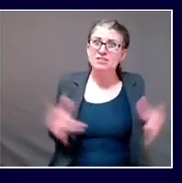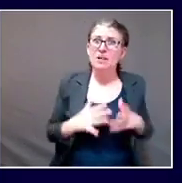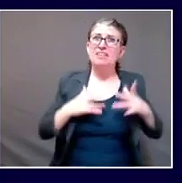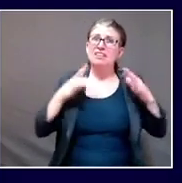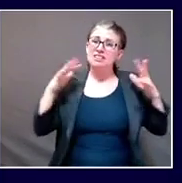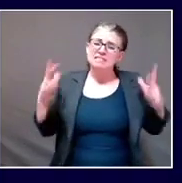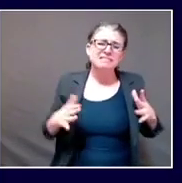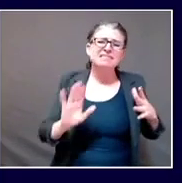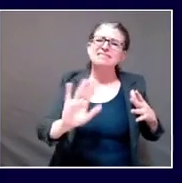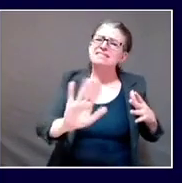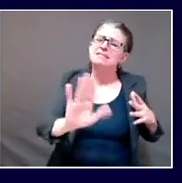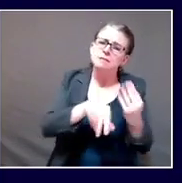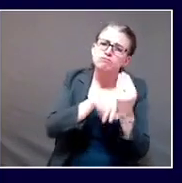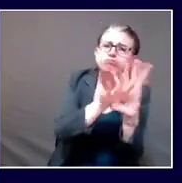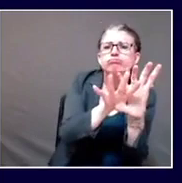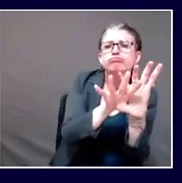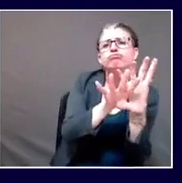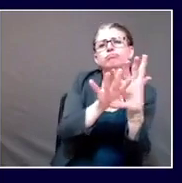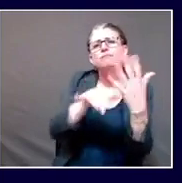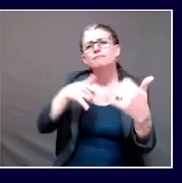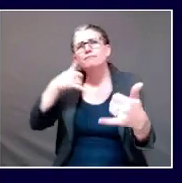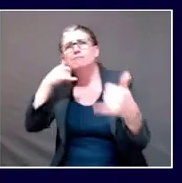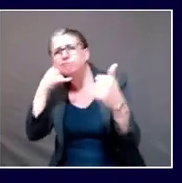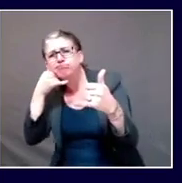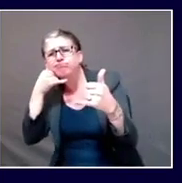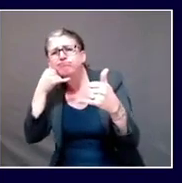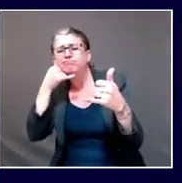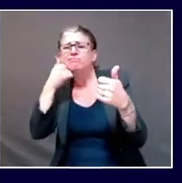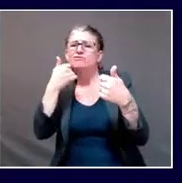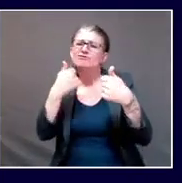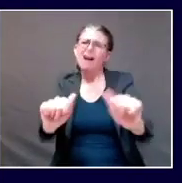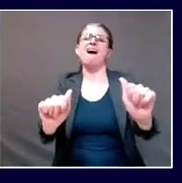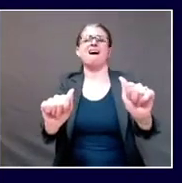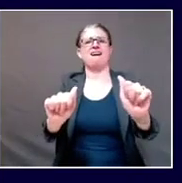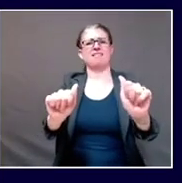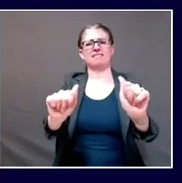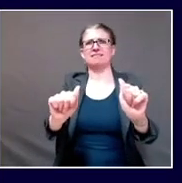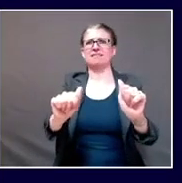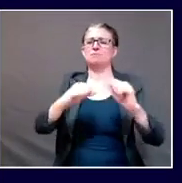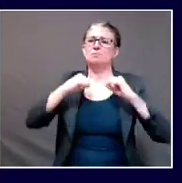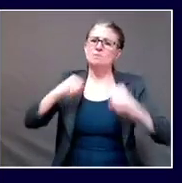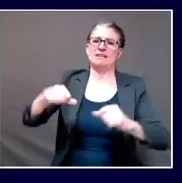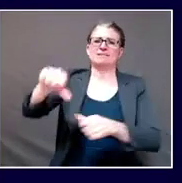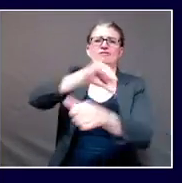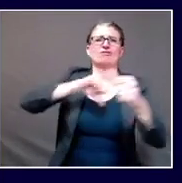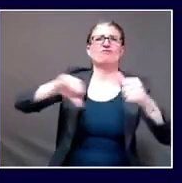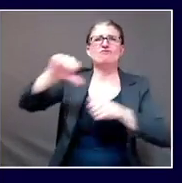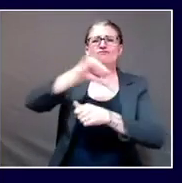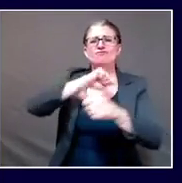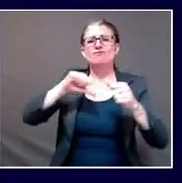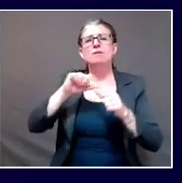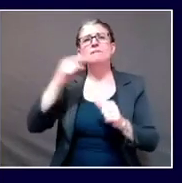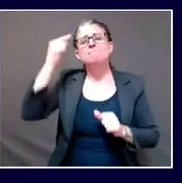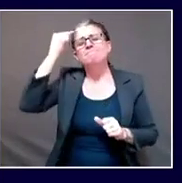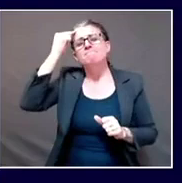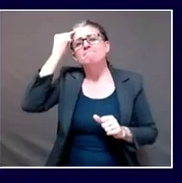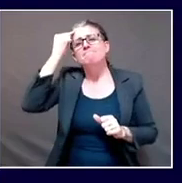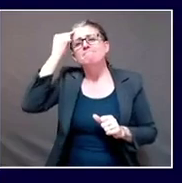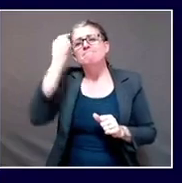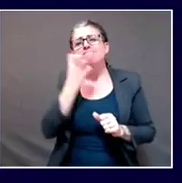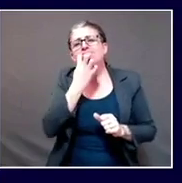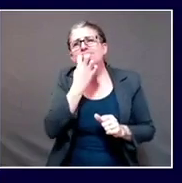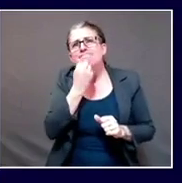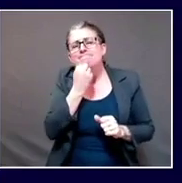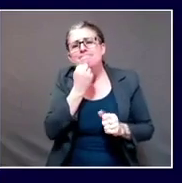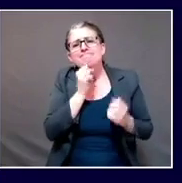long distance, these holidays remain as meaningful and spiritual as they did through other darker times, through